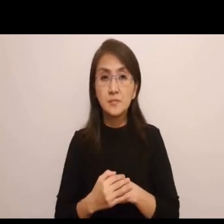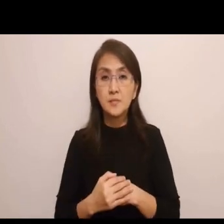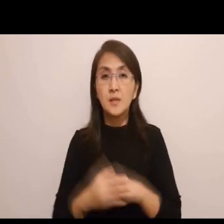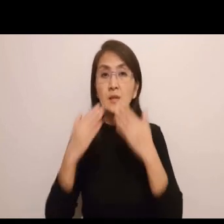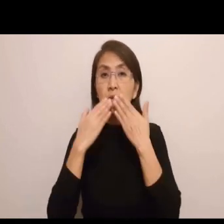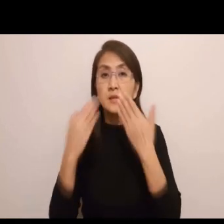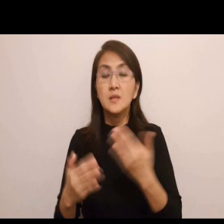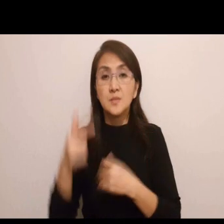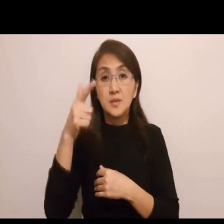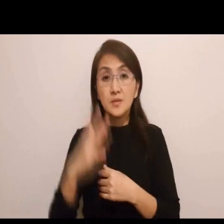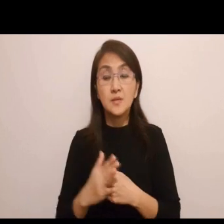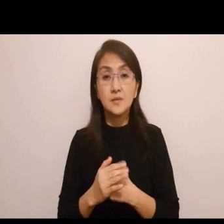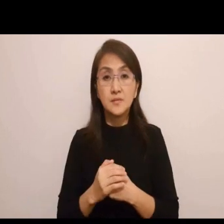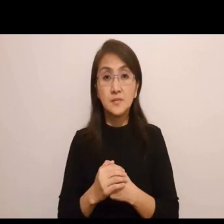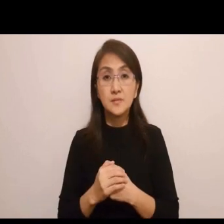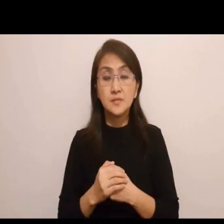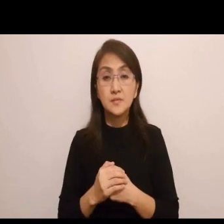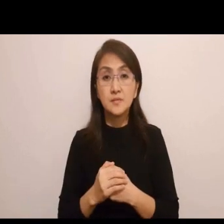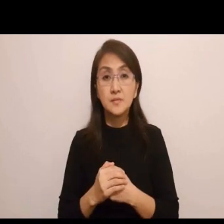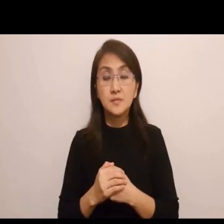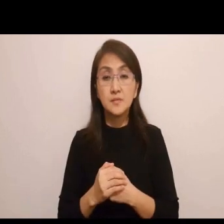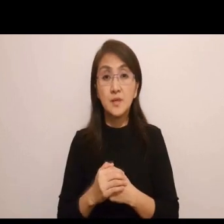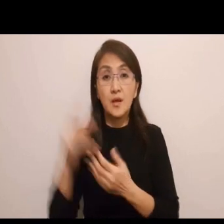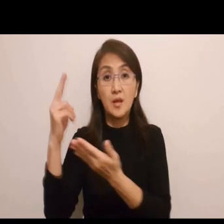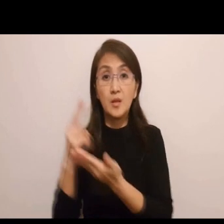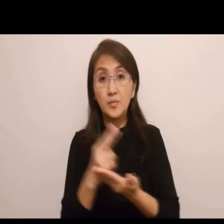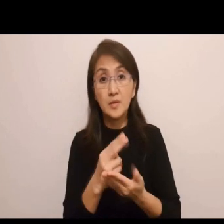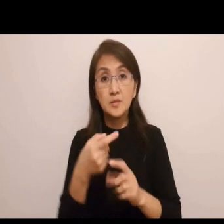The word of the Lord. Thanks be to God.